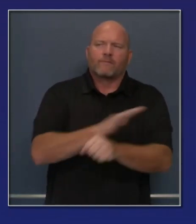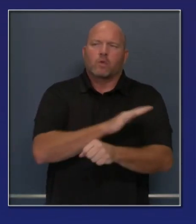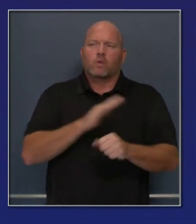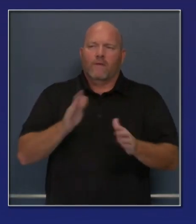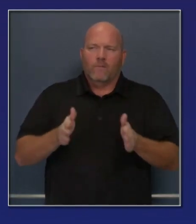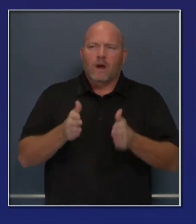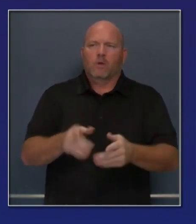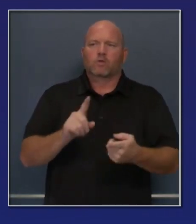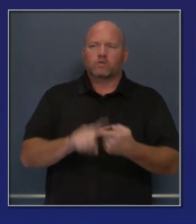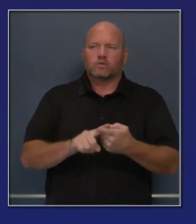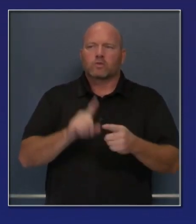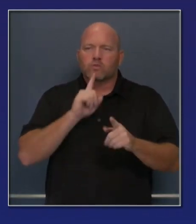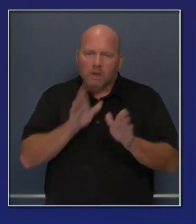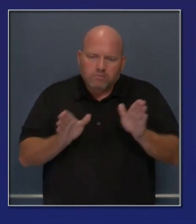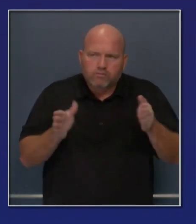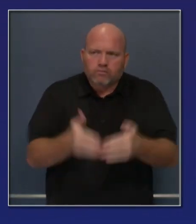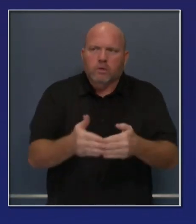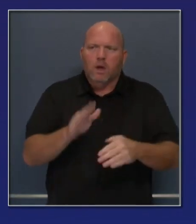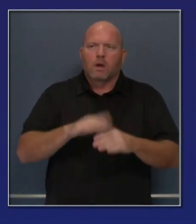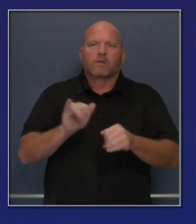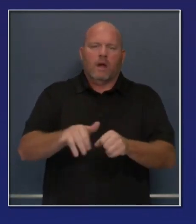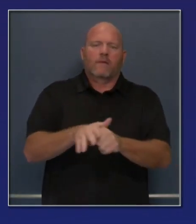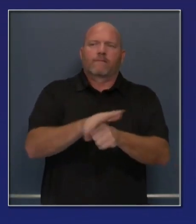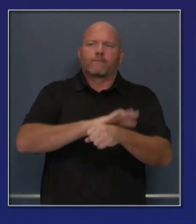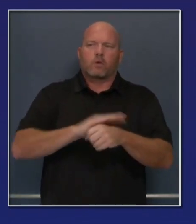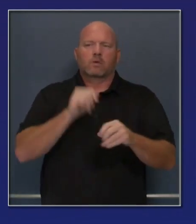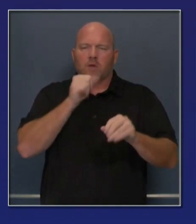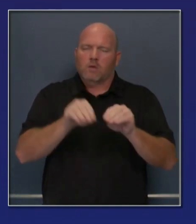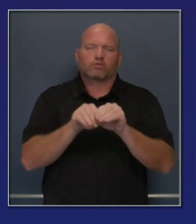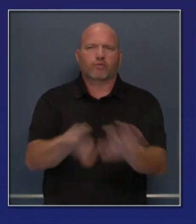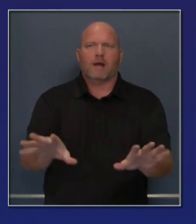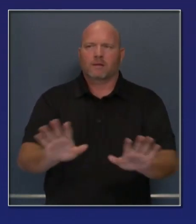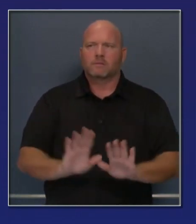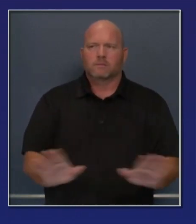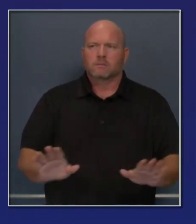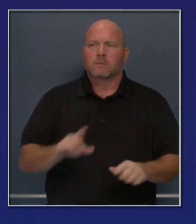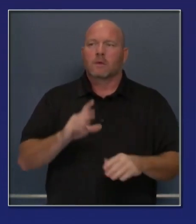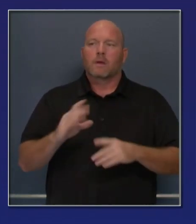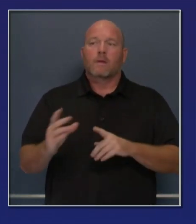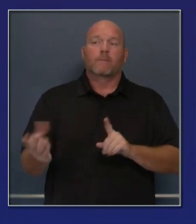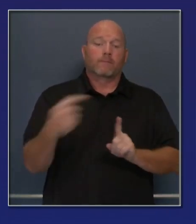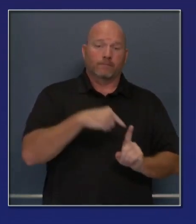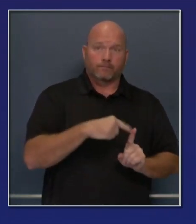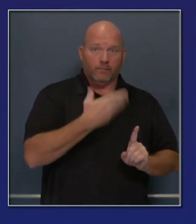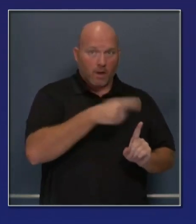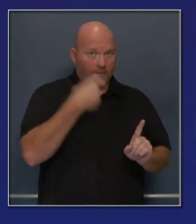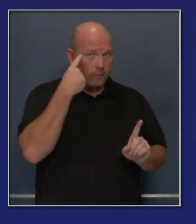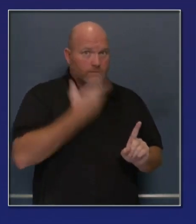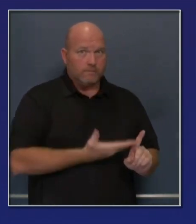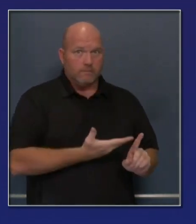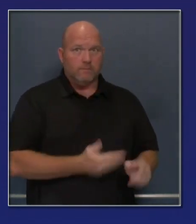virus and reduce transmission. So with that, I want to turn it back over to the governor. Thank you.